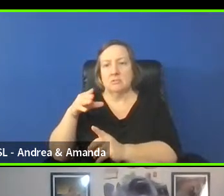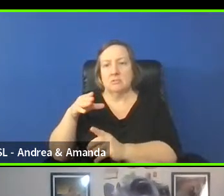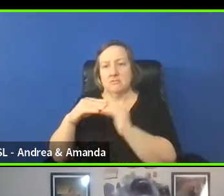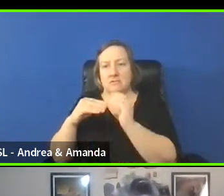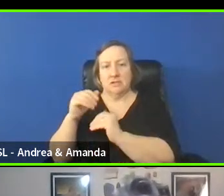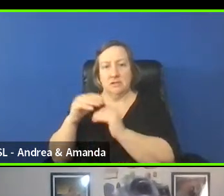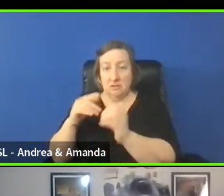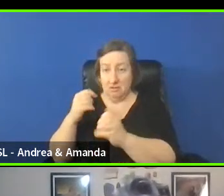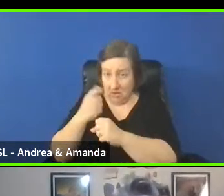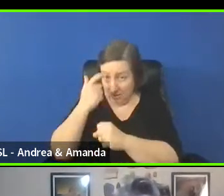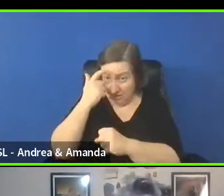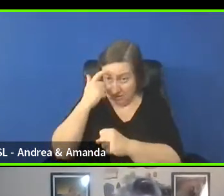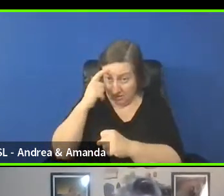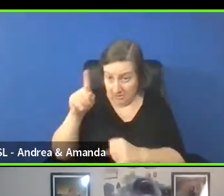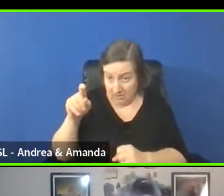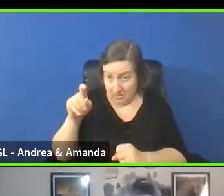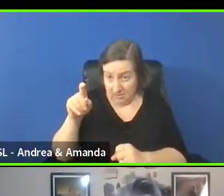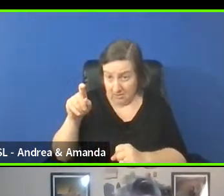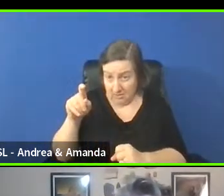Does that make sense?